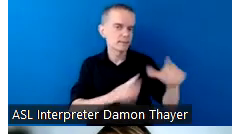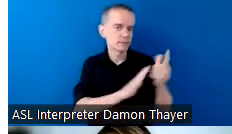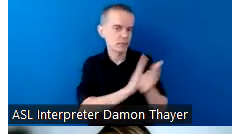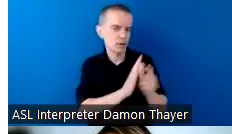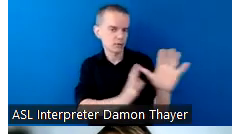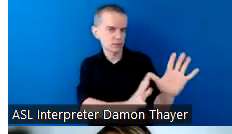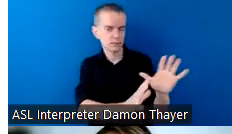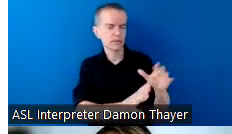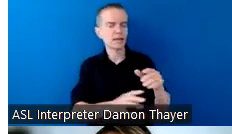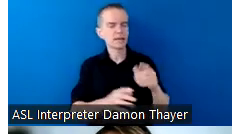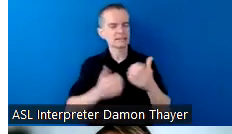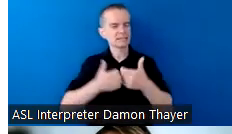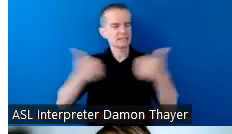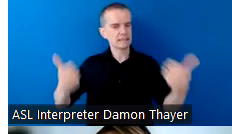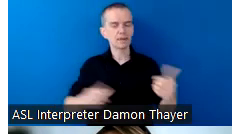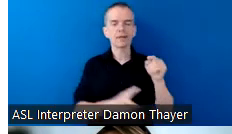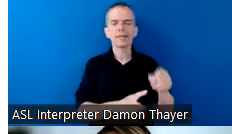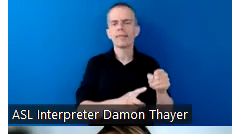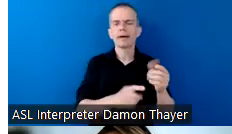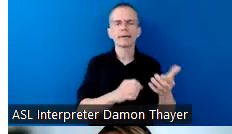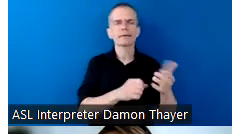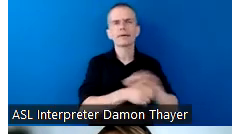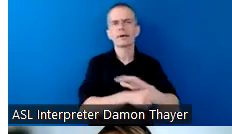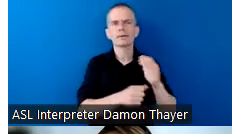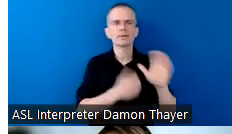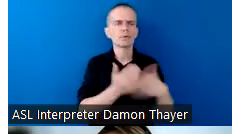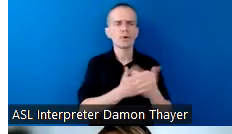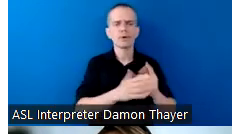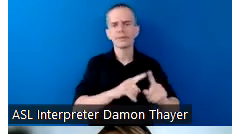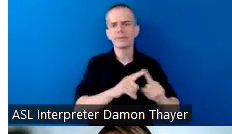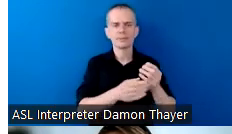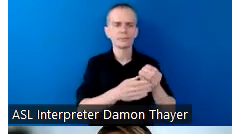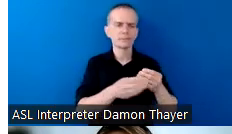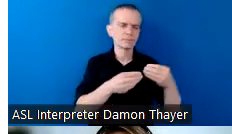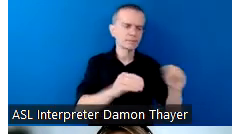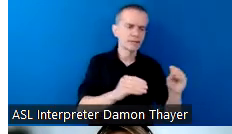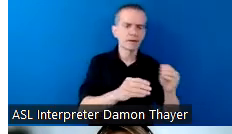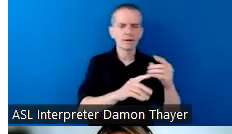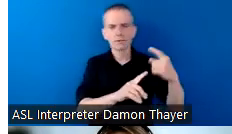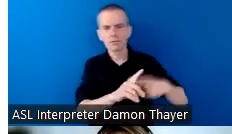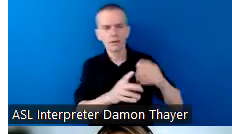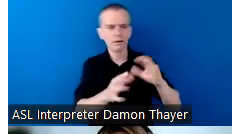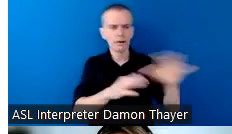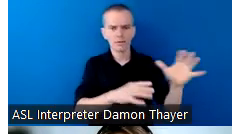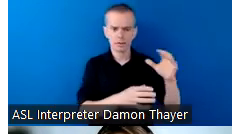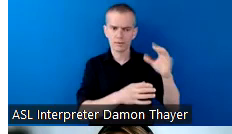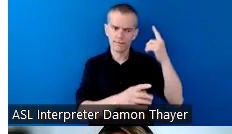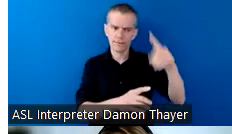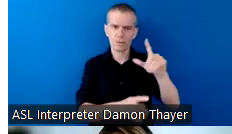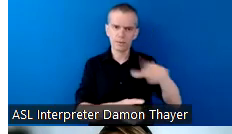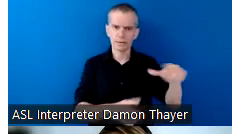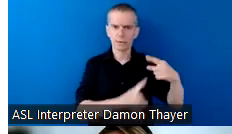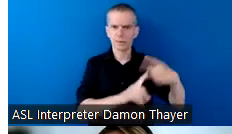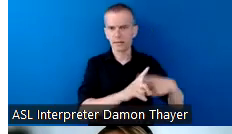law covers pretty much every kind of transaction that can happen between a housing provider and their tenants. So what can be part of a